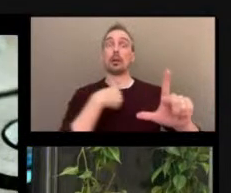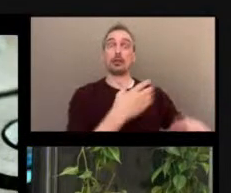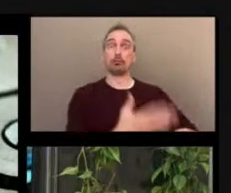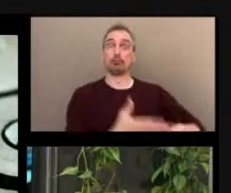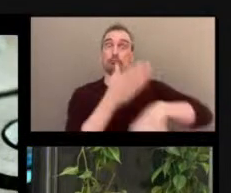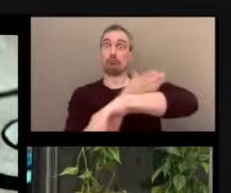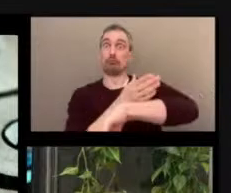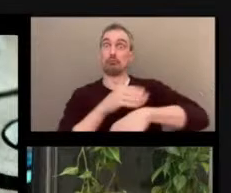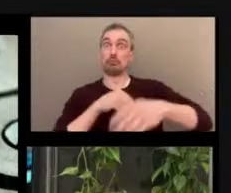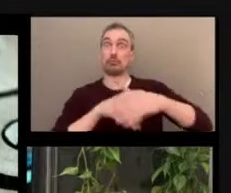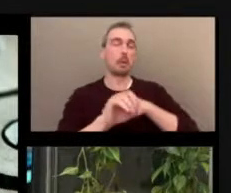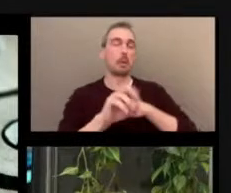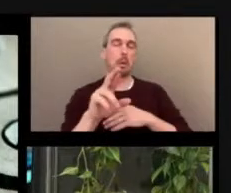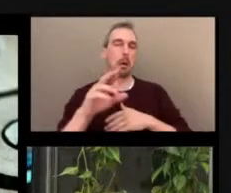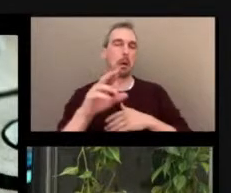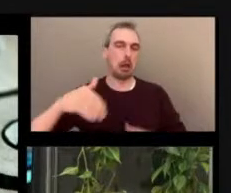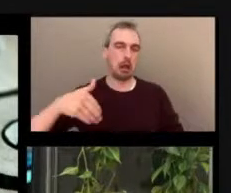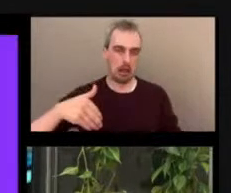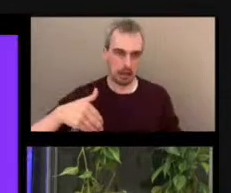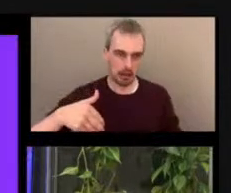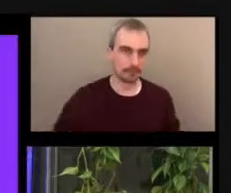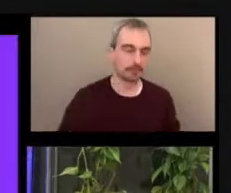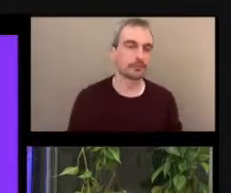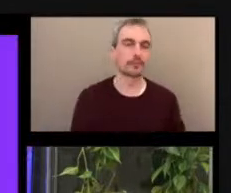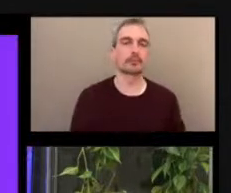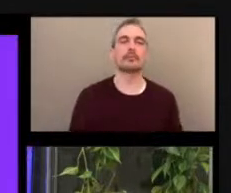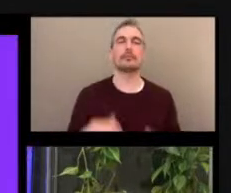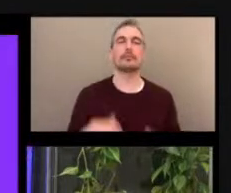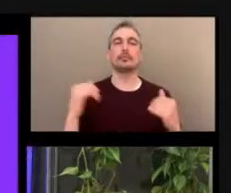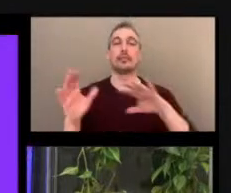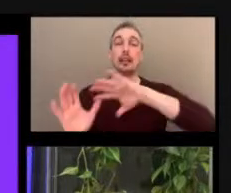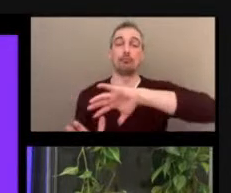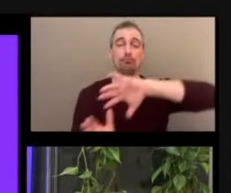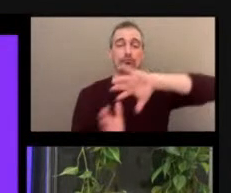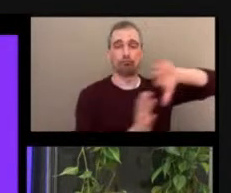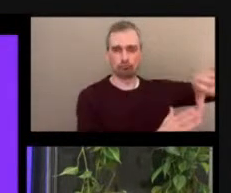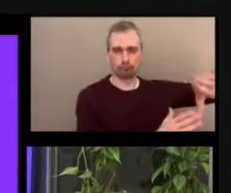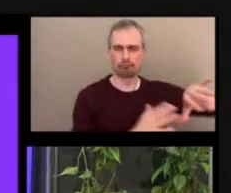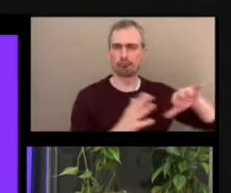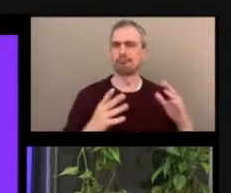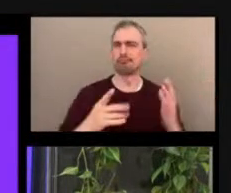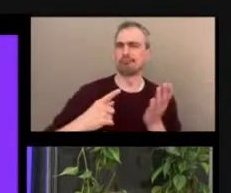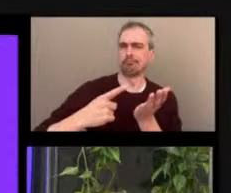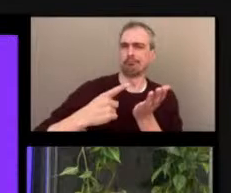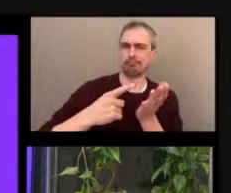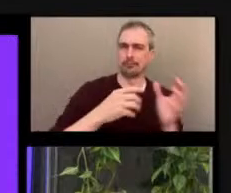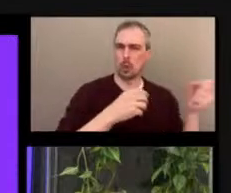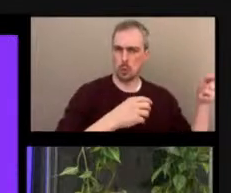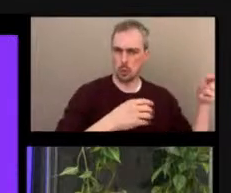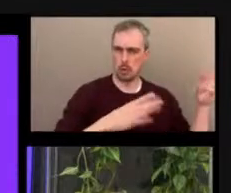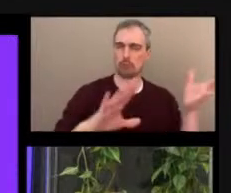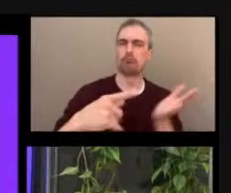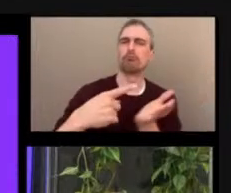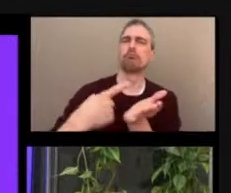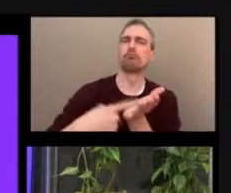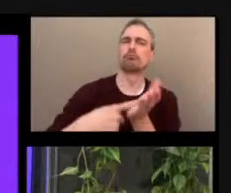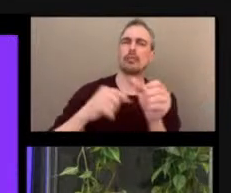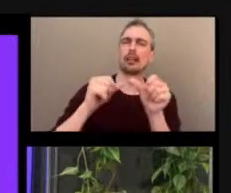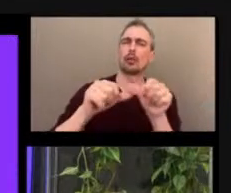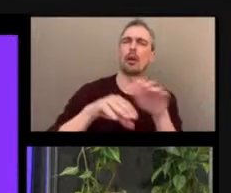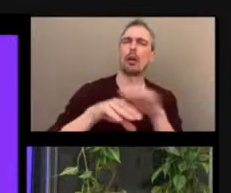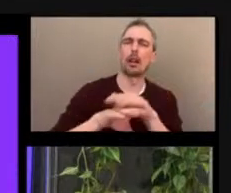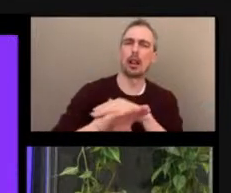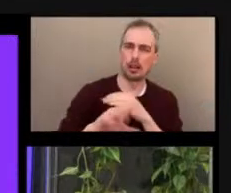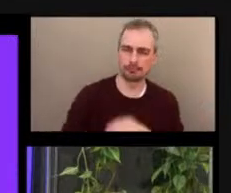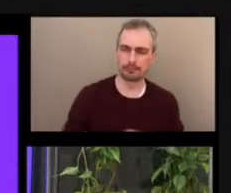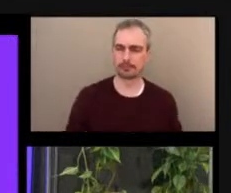The slide shows clockwork mechanisms and the word about continuous improvement. Continuous accessibility helps you have